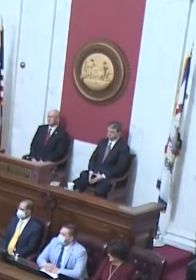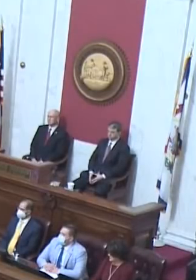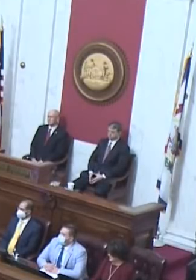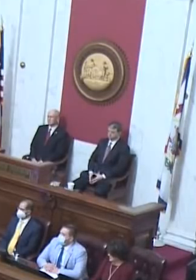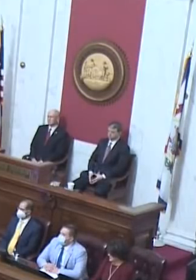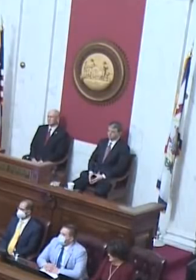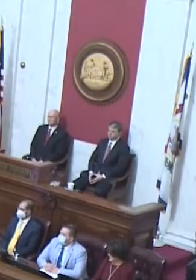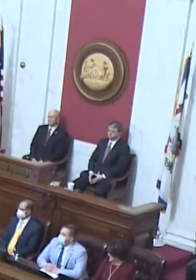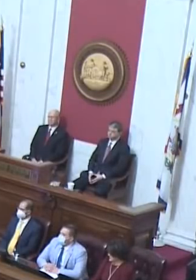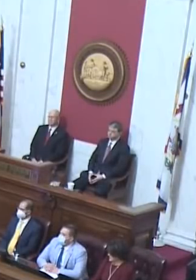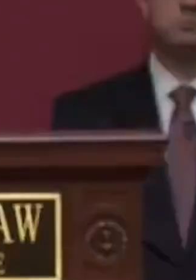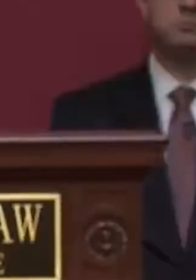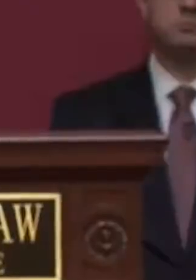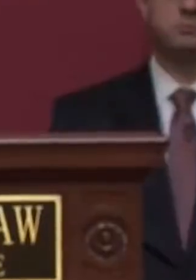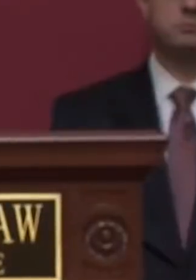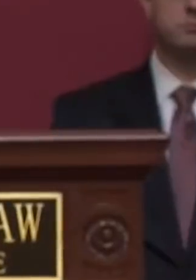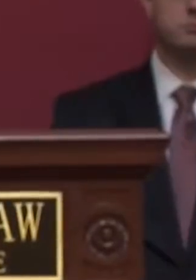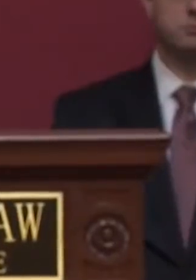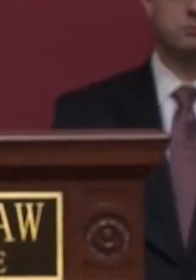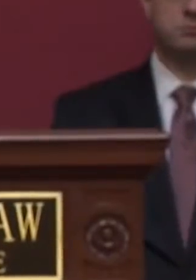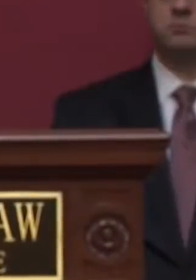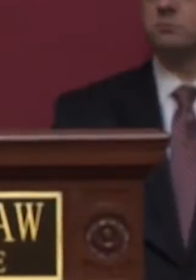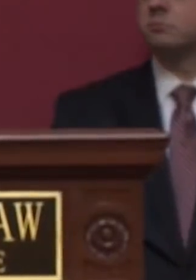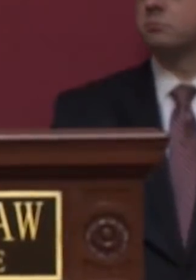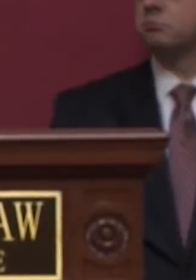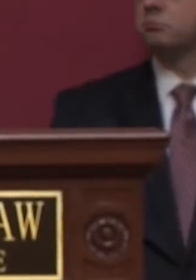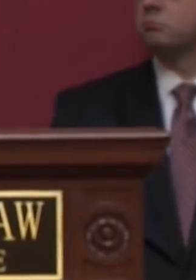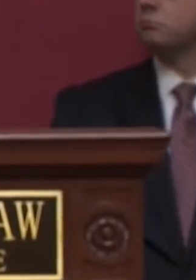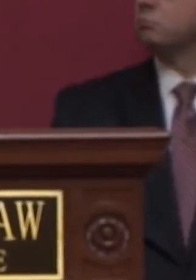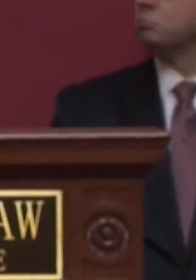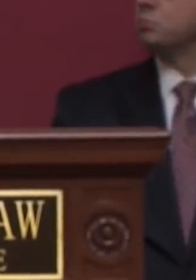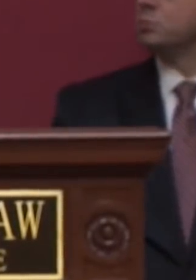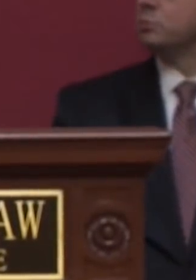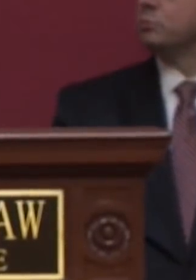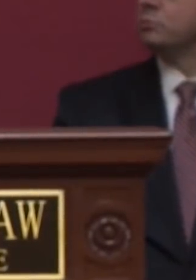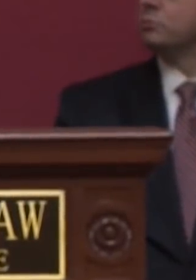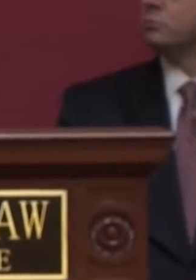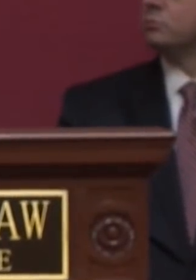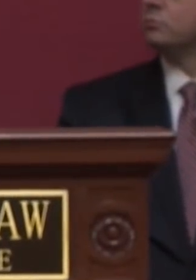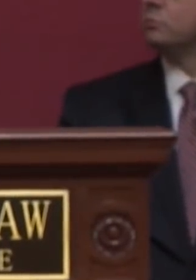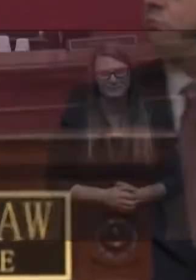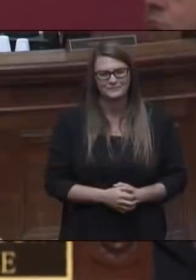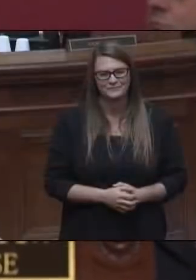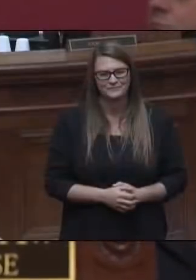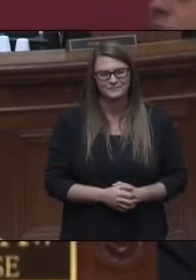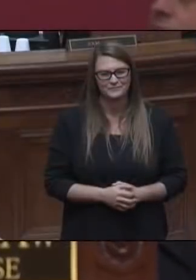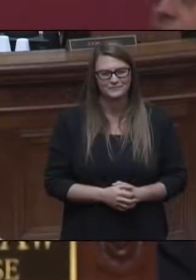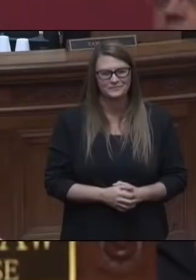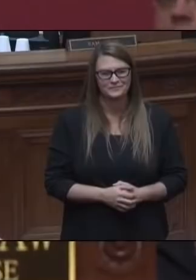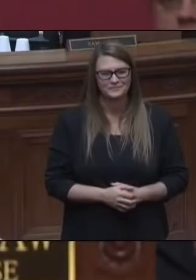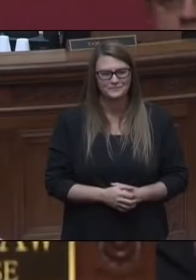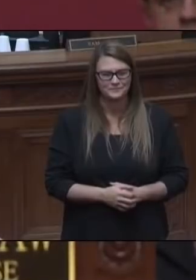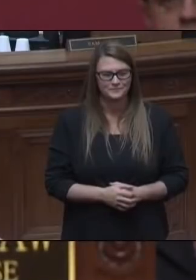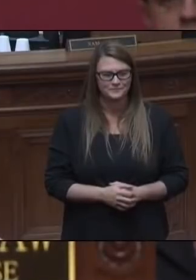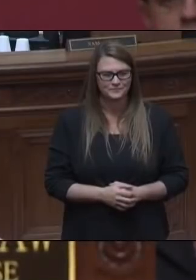and talk with you tonight. Now, just think about this just for a second. It is